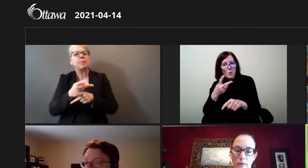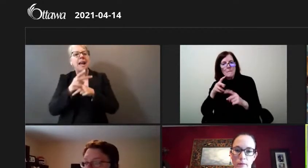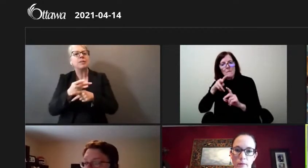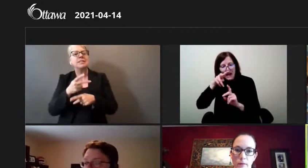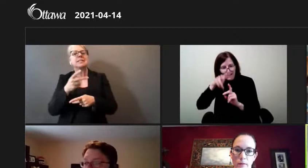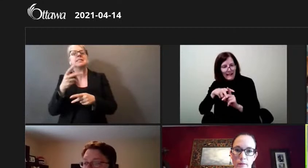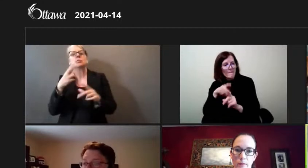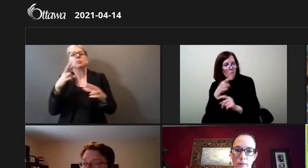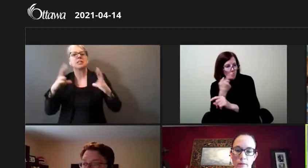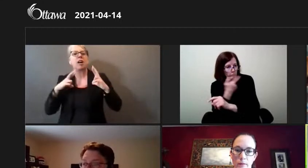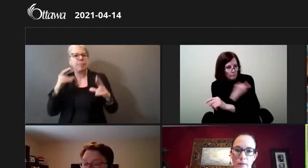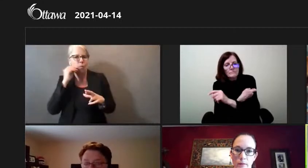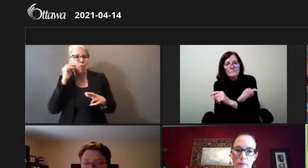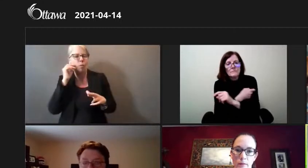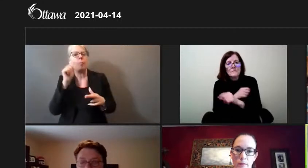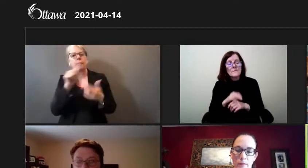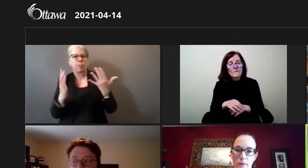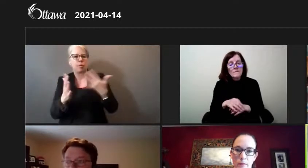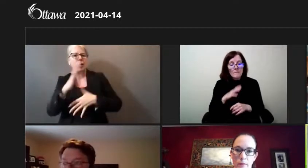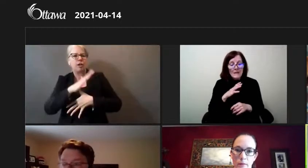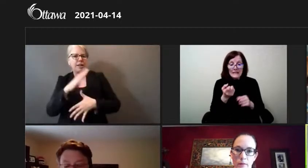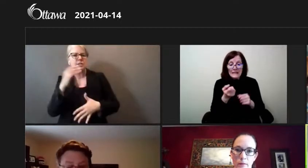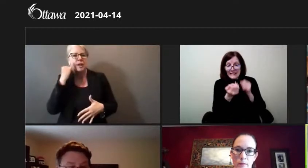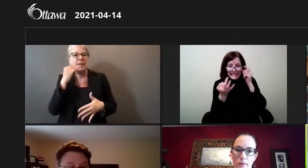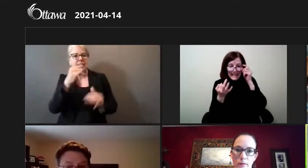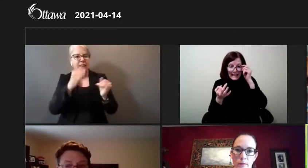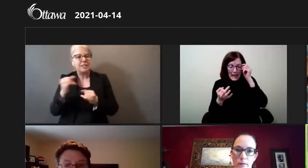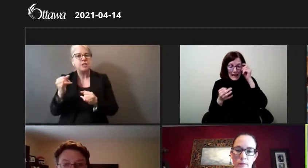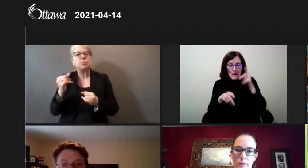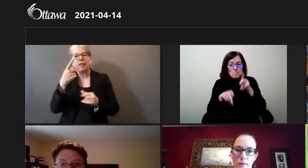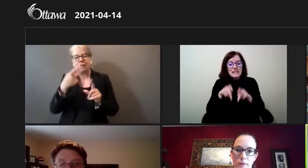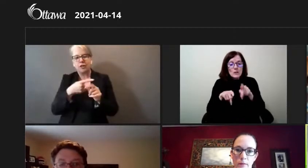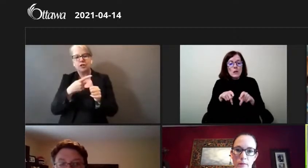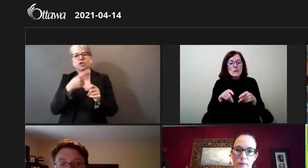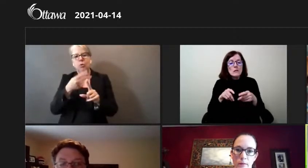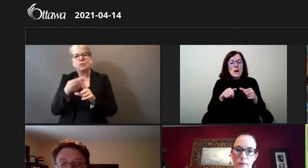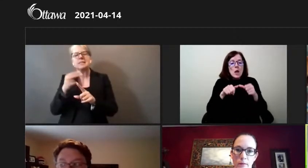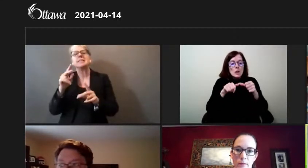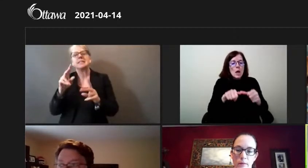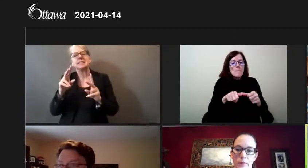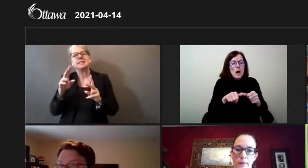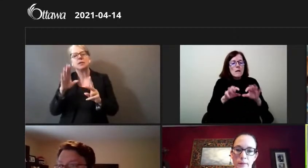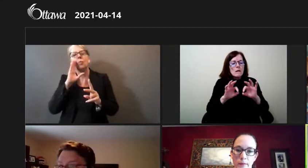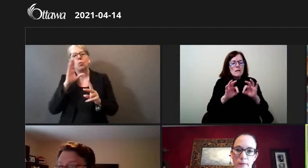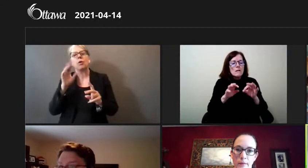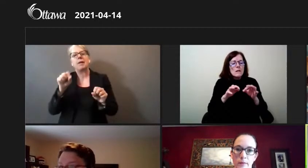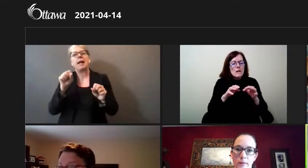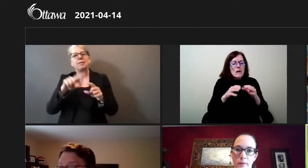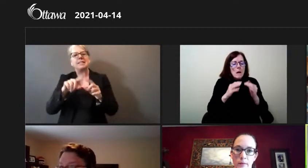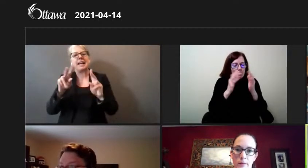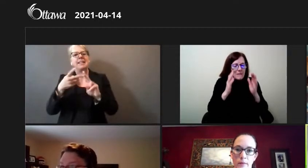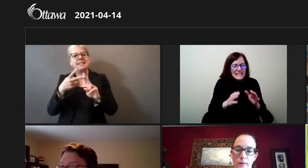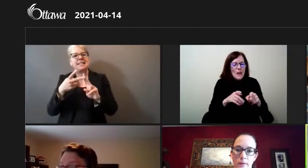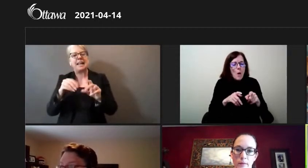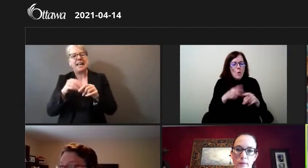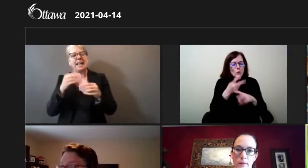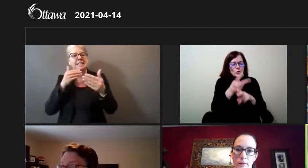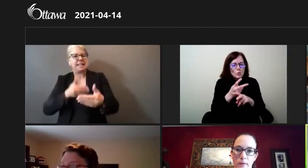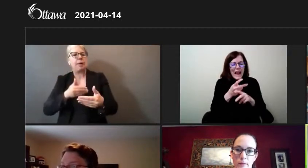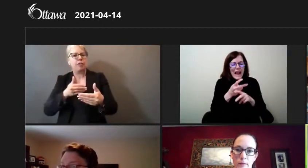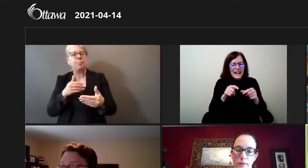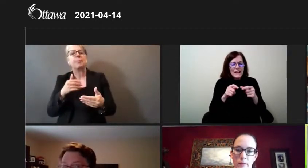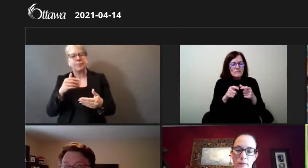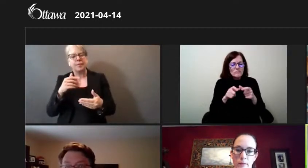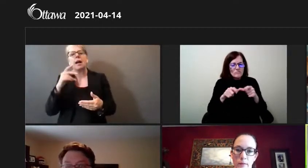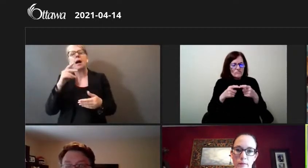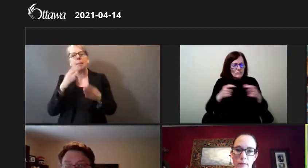were priorities. So for this individual, if they got it, their first dose, their second dose, they will be able to get it in the time frame. But public health will